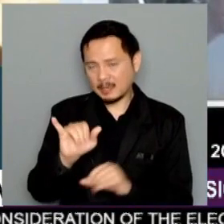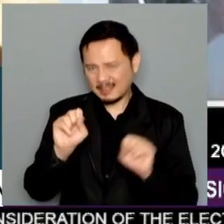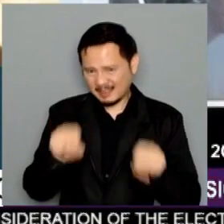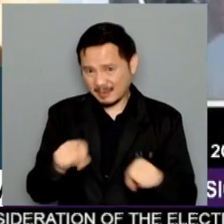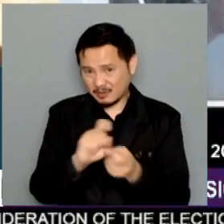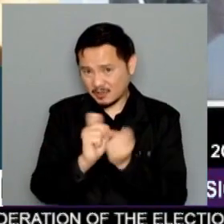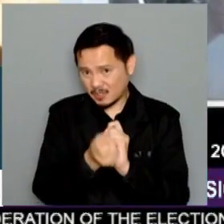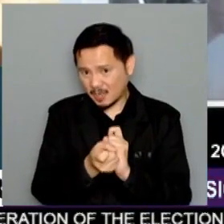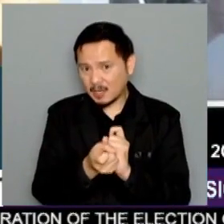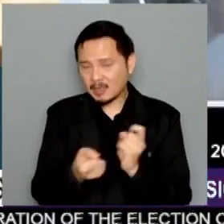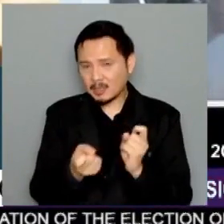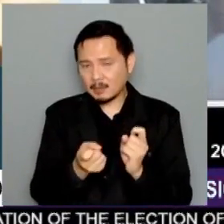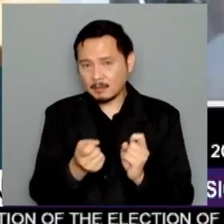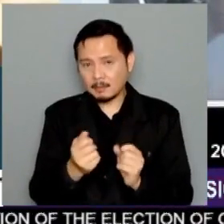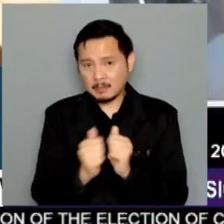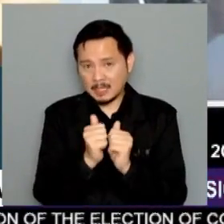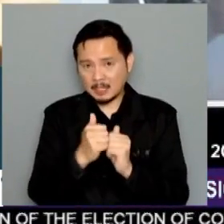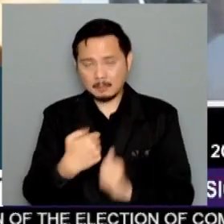also be